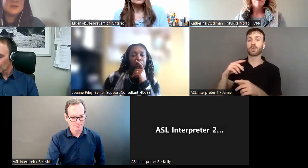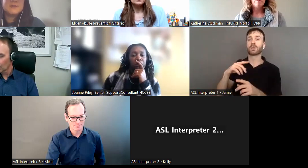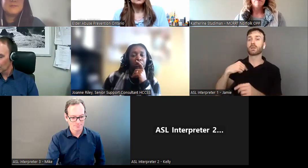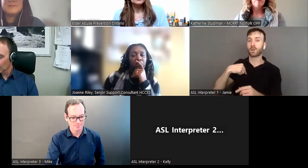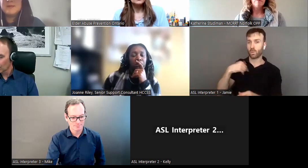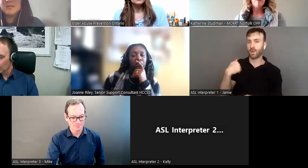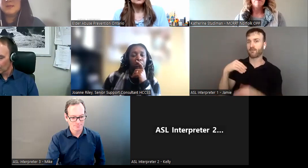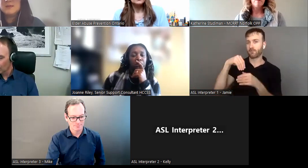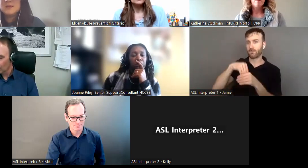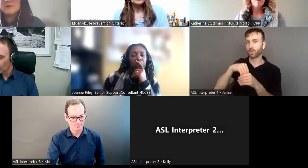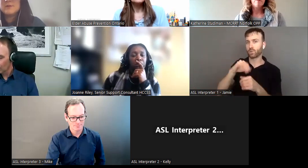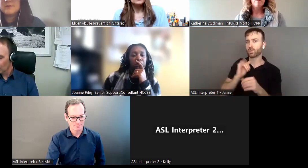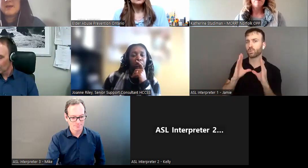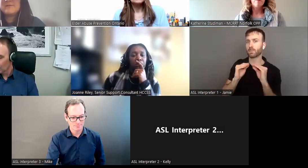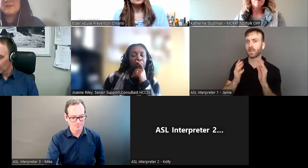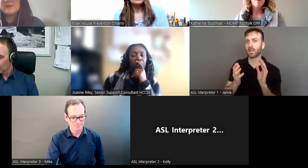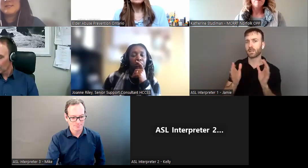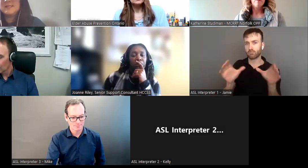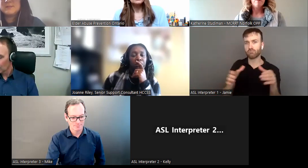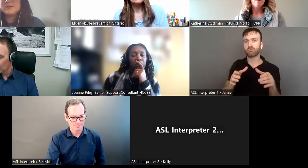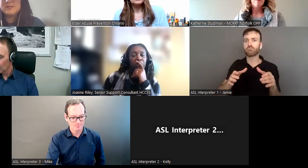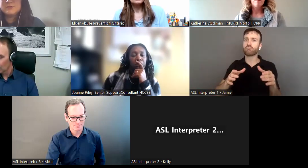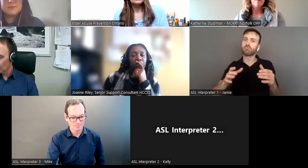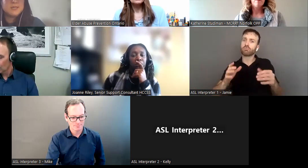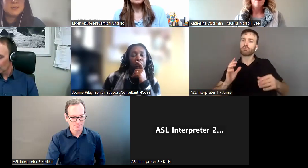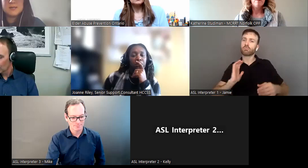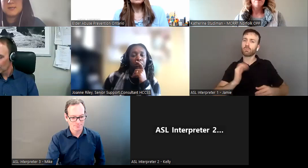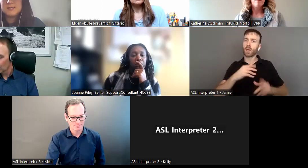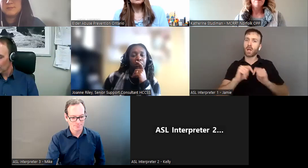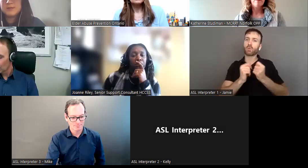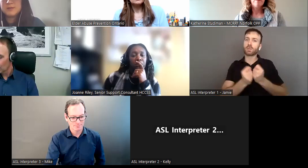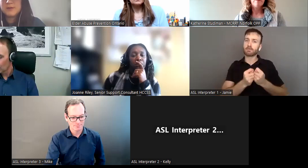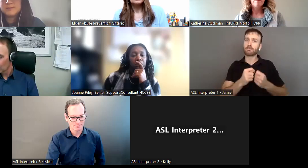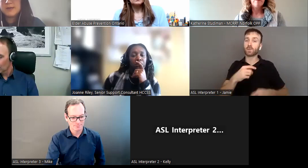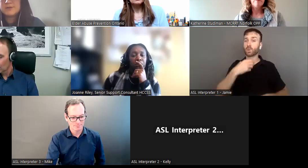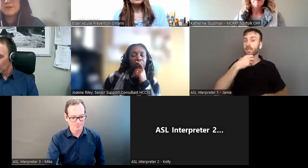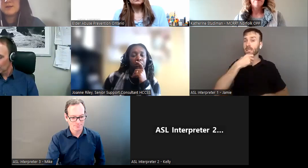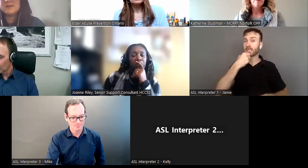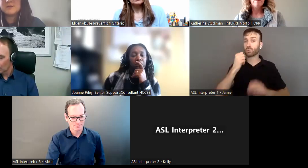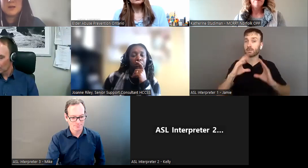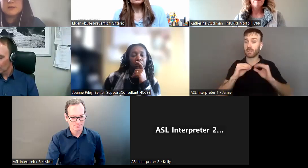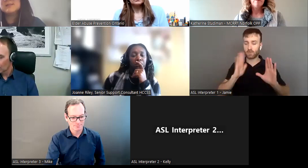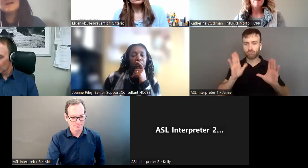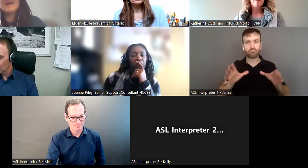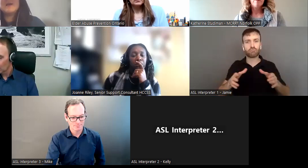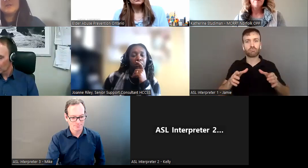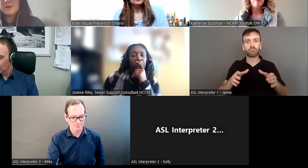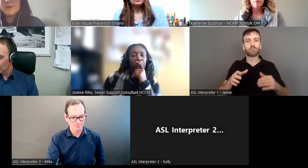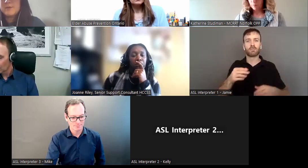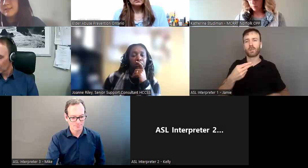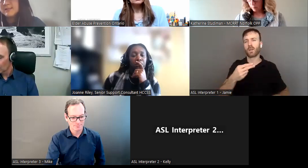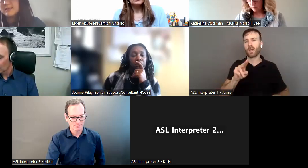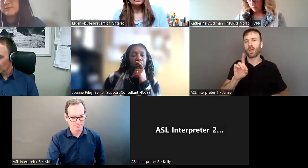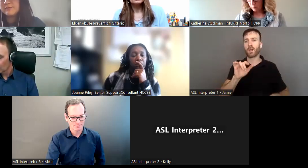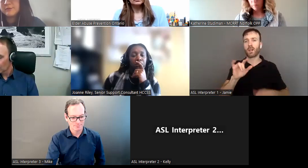internal meeting where we have like our team, like our seniors meeting team, that we come together at our huddle and we talk